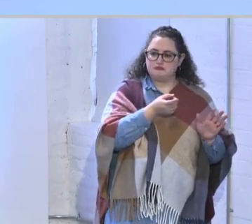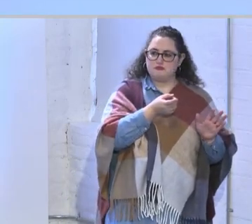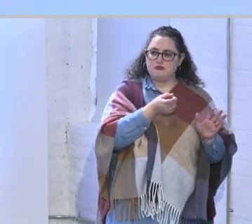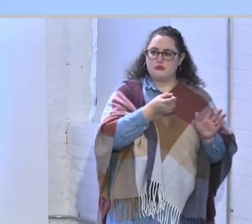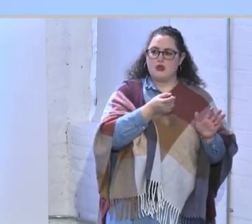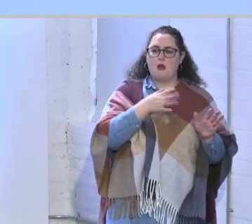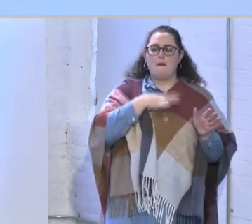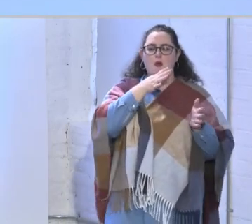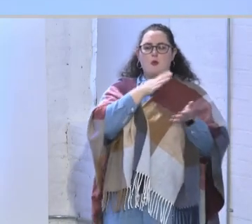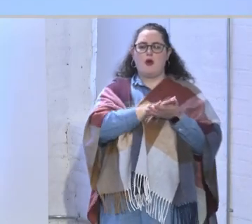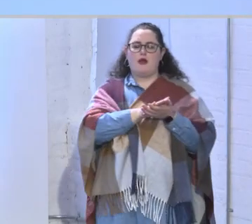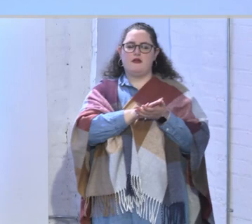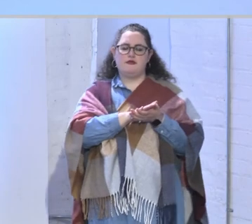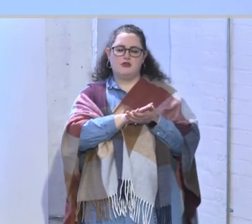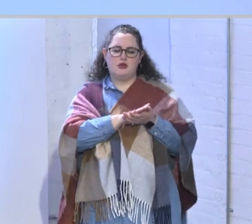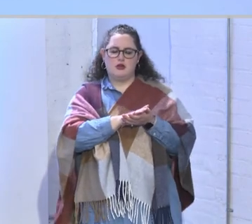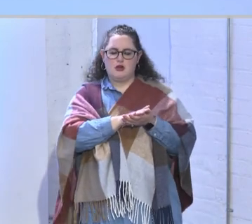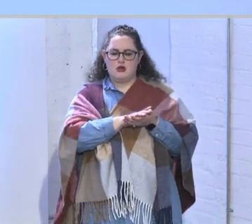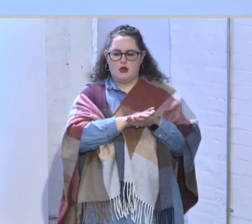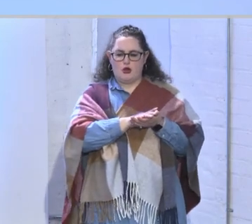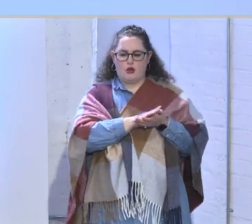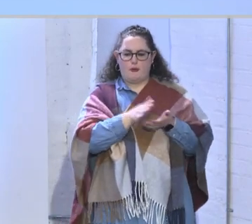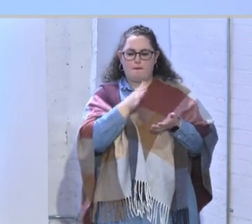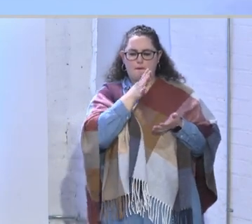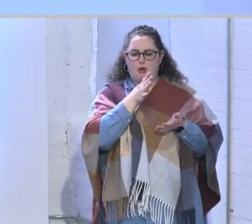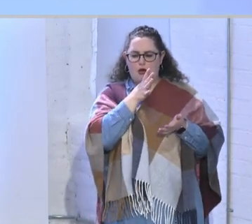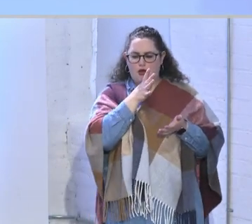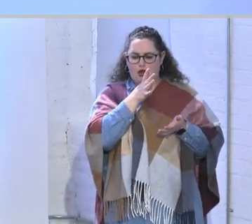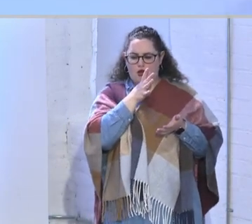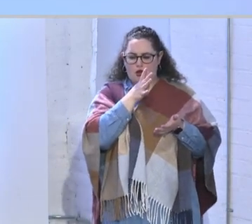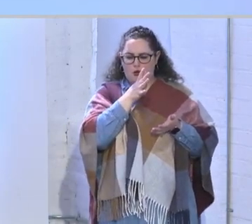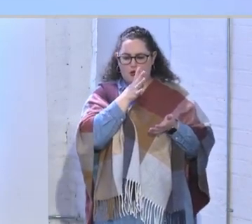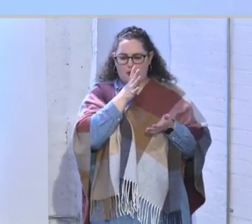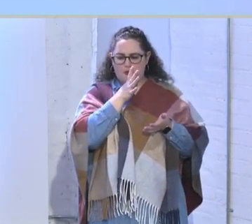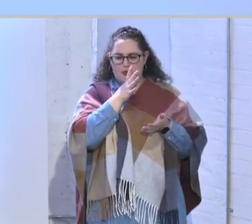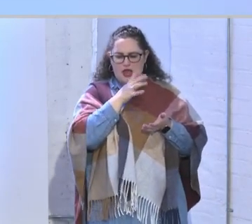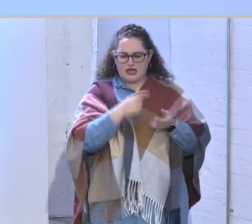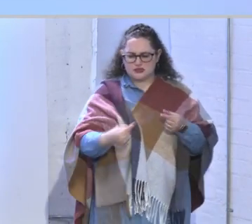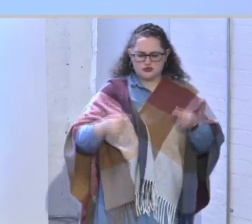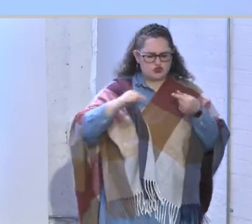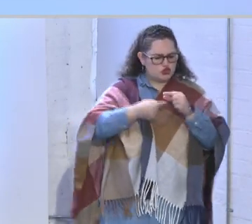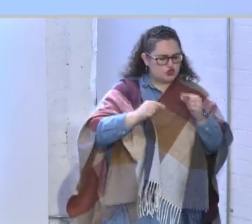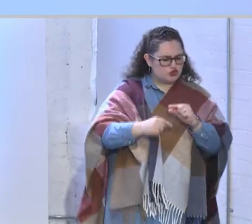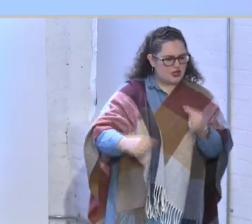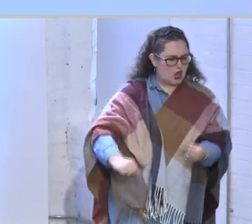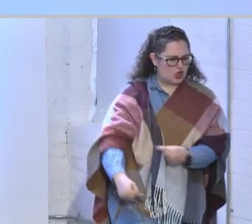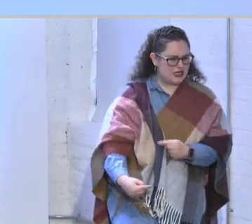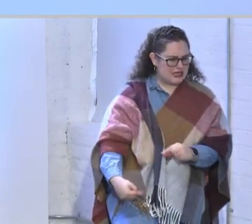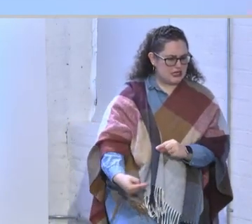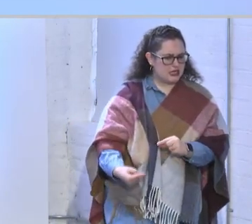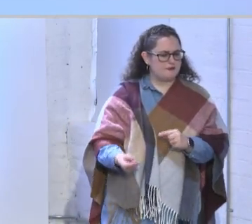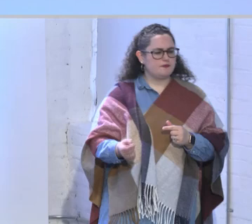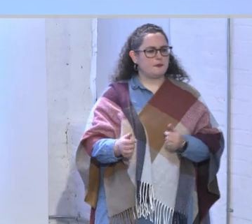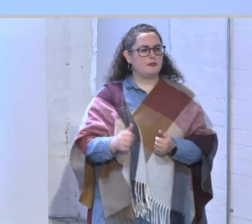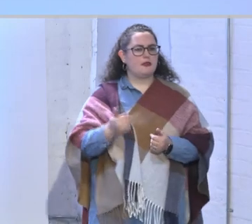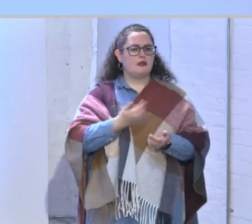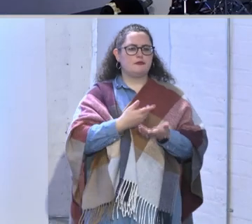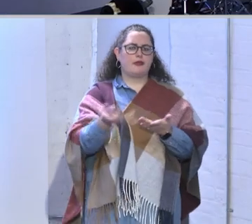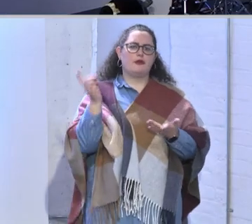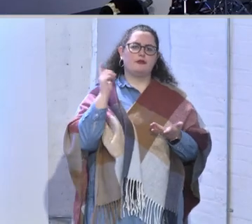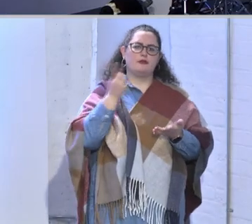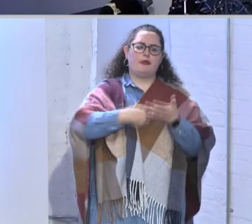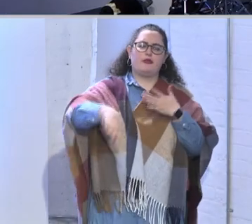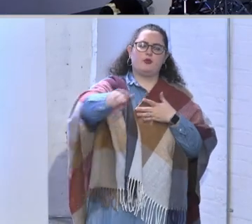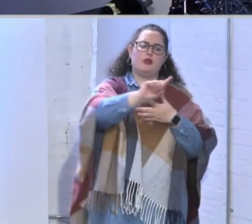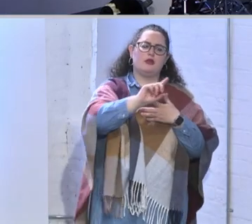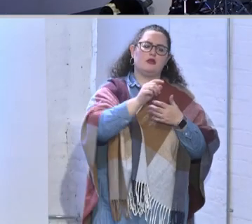and her mom had knee surgery, replacement surgery back in November. Then she had this past week knee